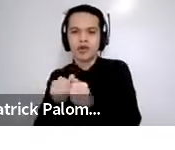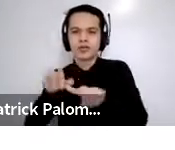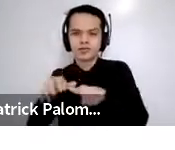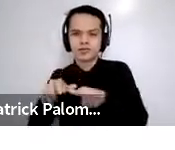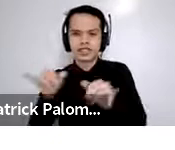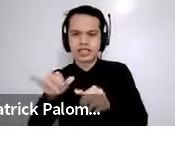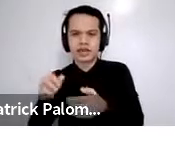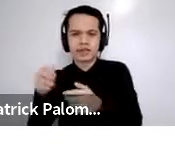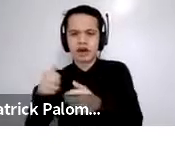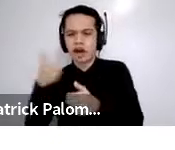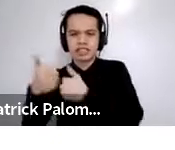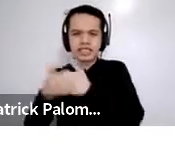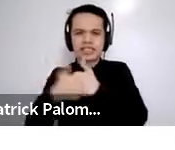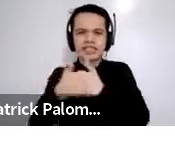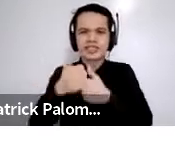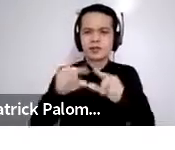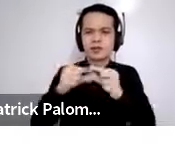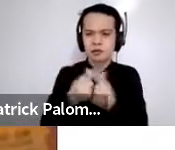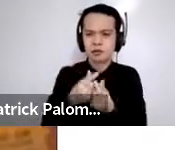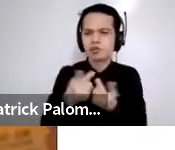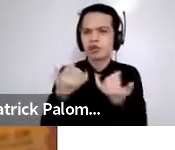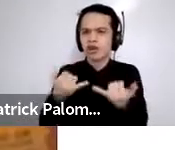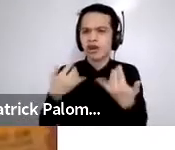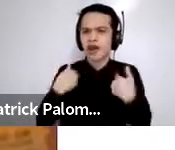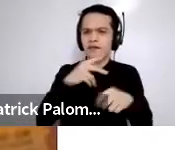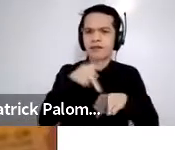active in the Philippines since 1985.